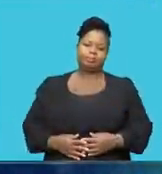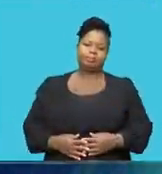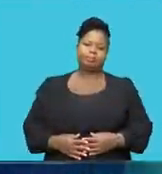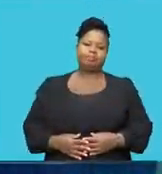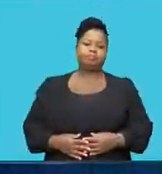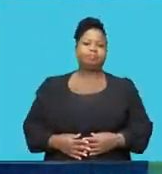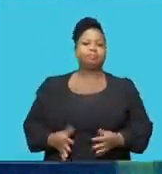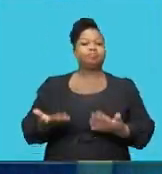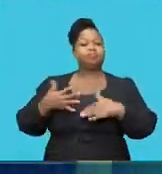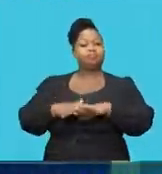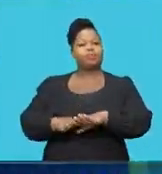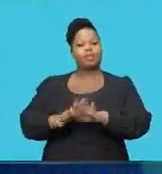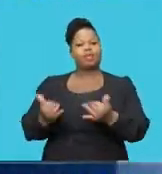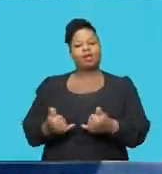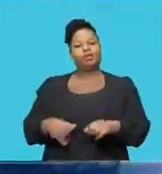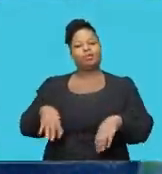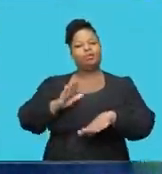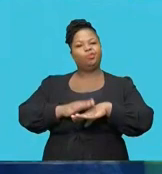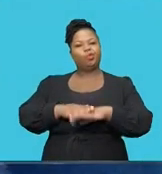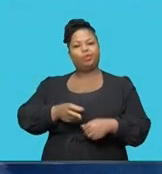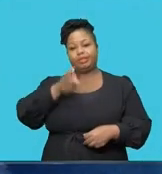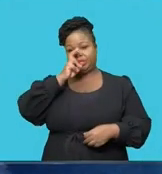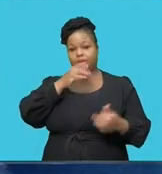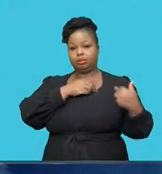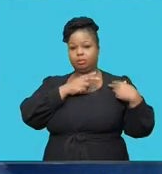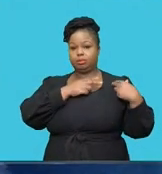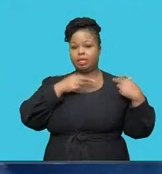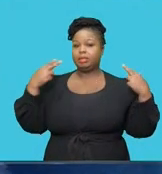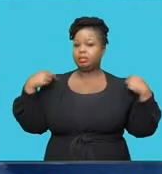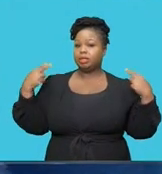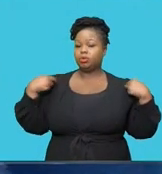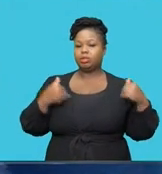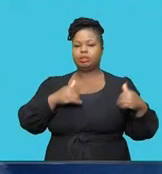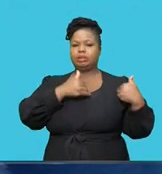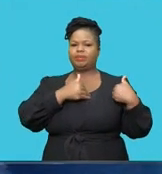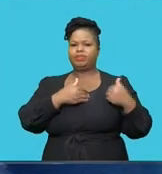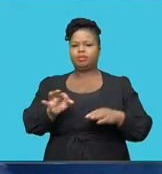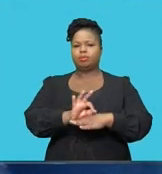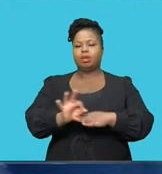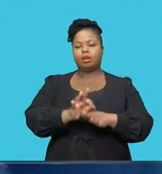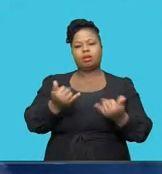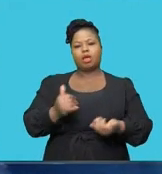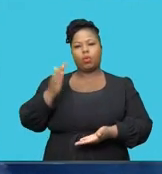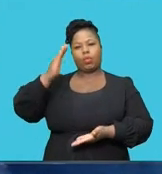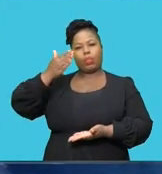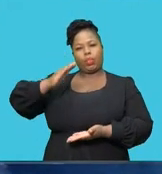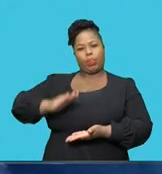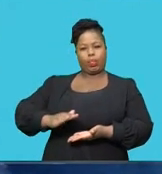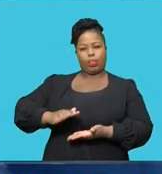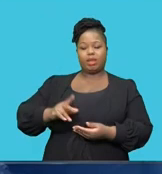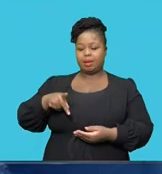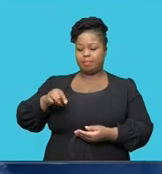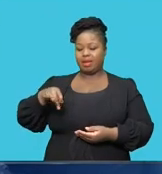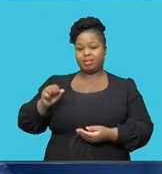implementation of PRASA's integrated security plan, we have seen a reduction of security related incidences in the